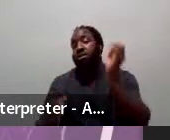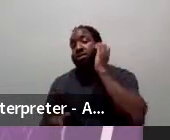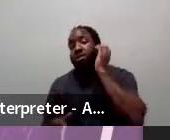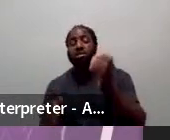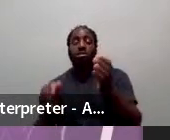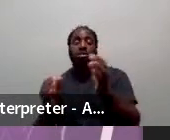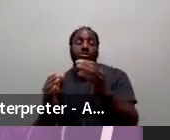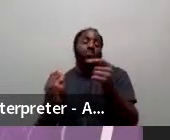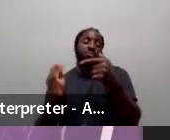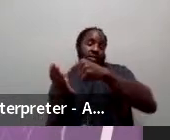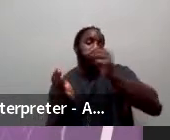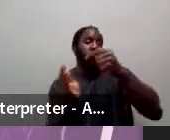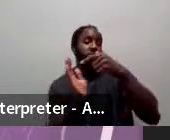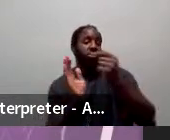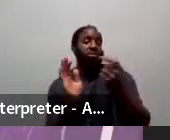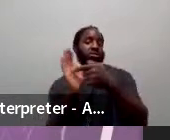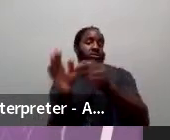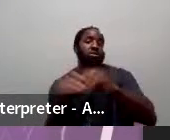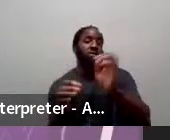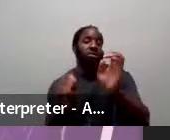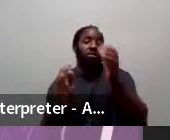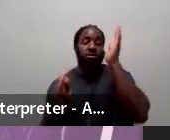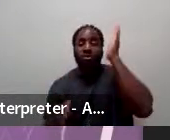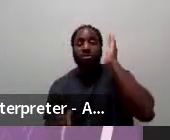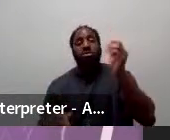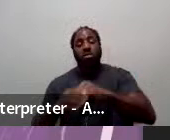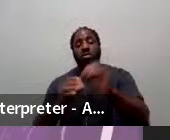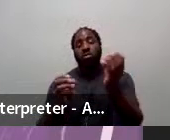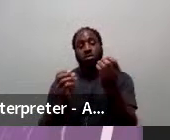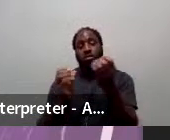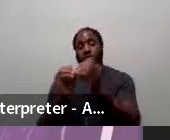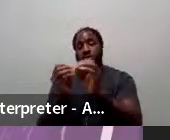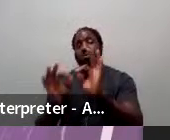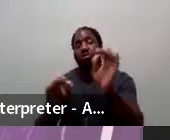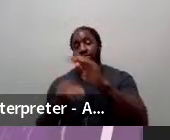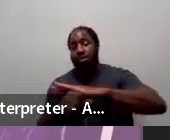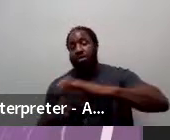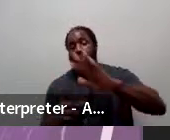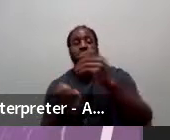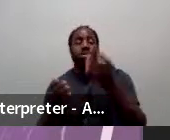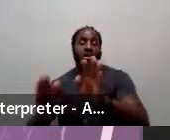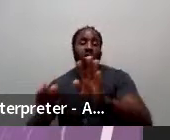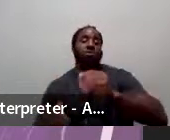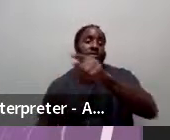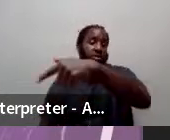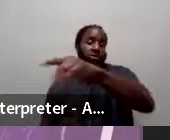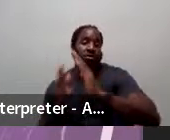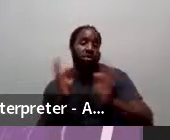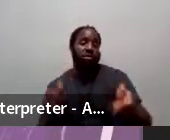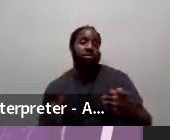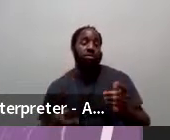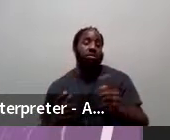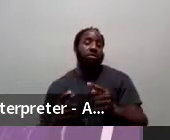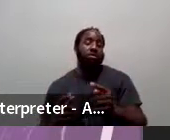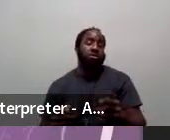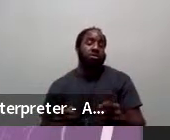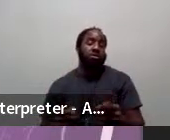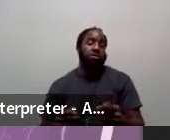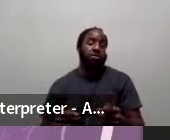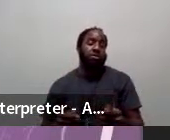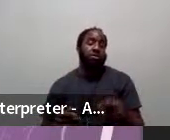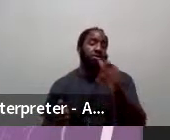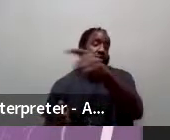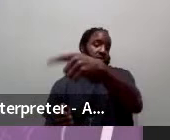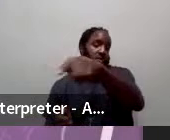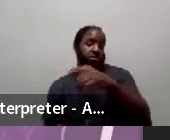out earlier in the presentation, we have a number of areas that would go from currently allowing no housing to allowing housing. These would